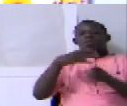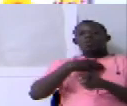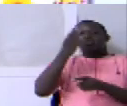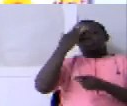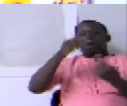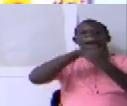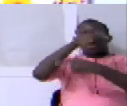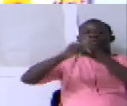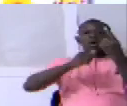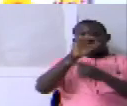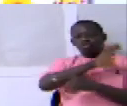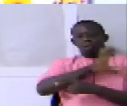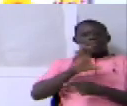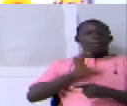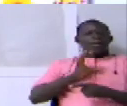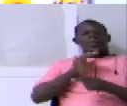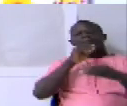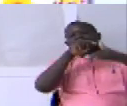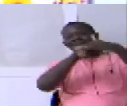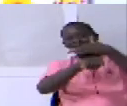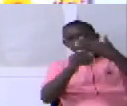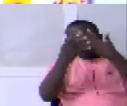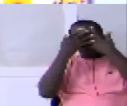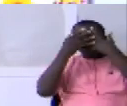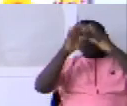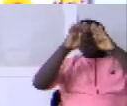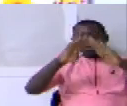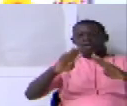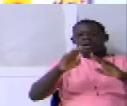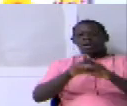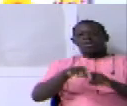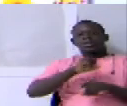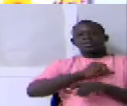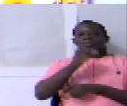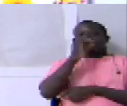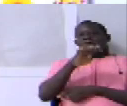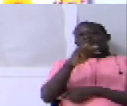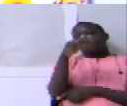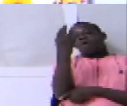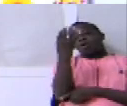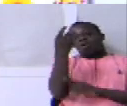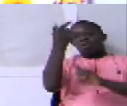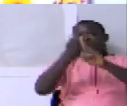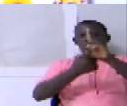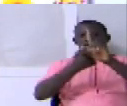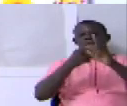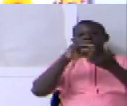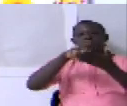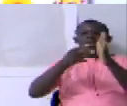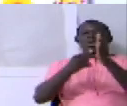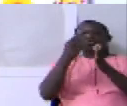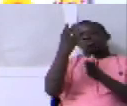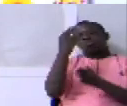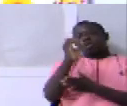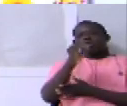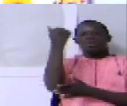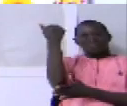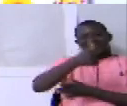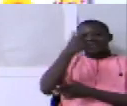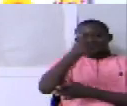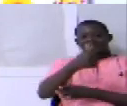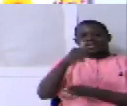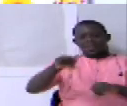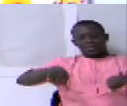Council ka mbe main yard lema kasola sansambako no. 4 months, and that is 2016. Sedo ko karnani ayole kije menketa